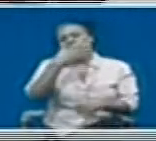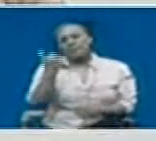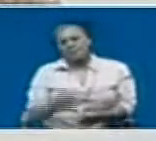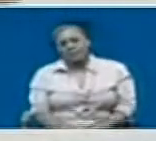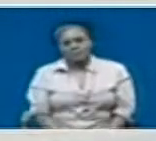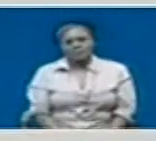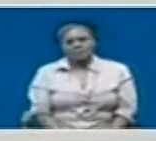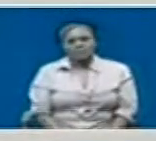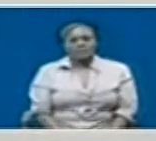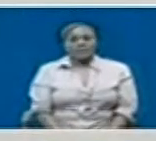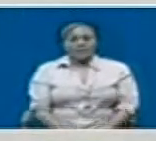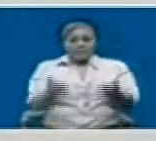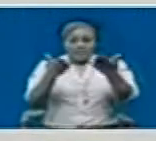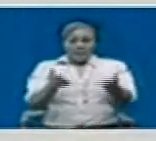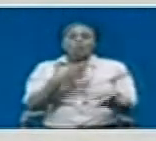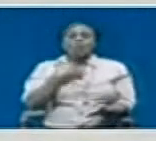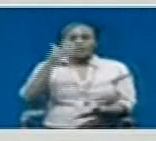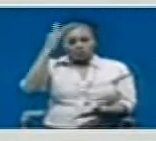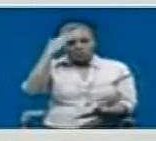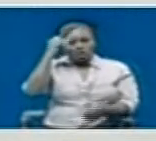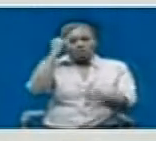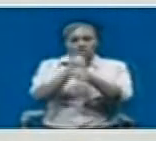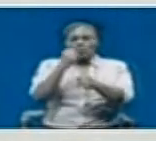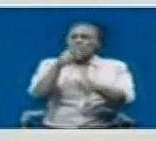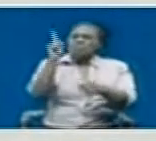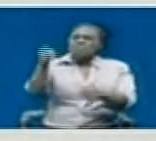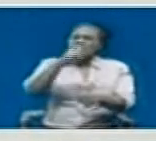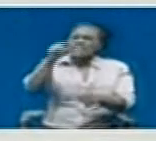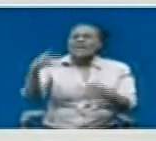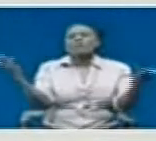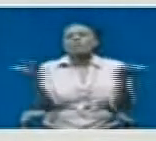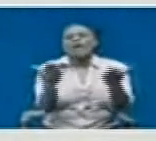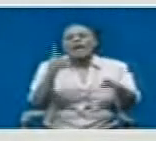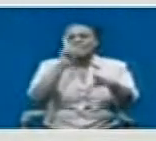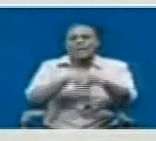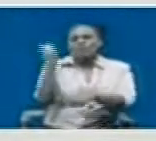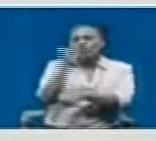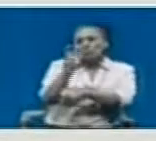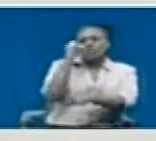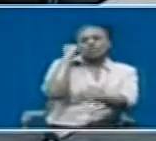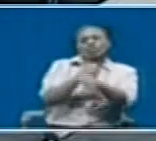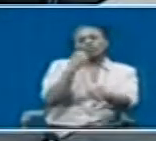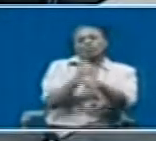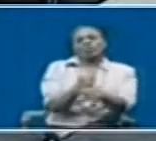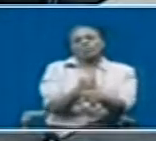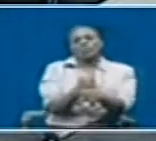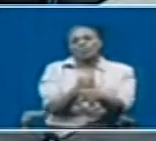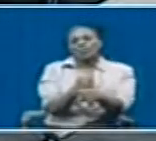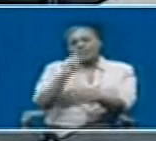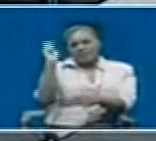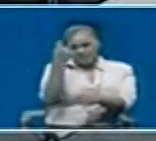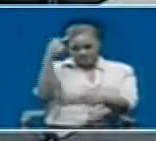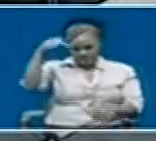Well, Perminus, I would like to know from you, where have job seekers gone wrong in studying the market trends in Kenya